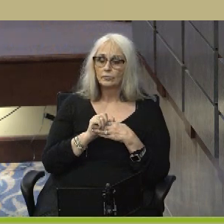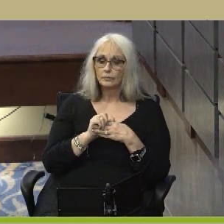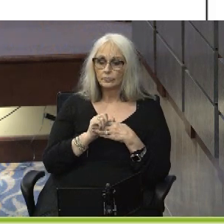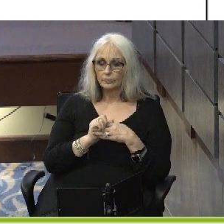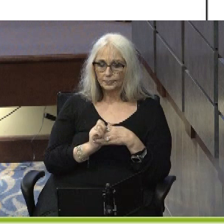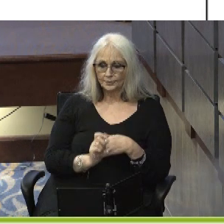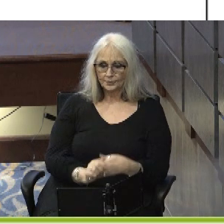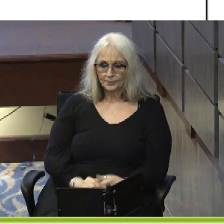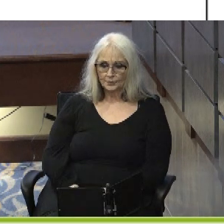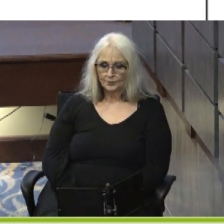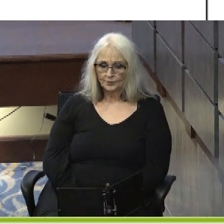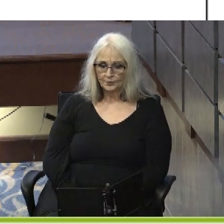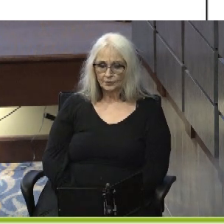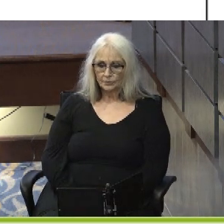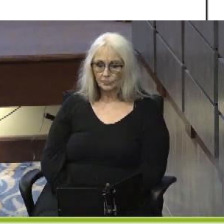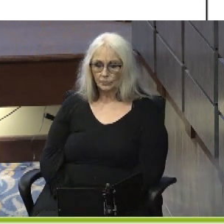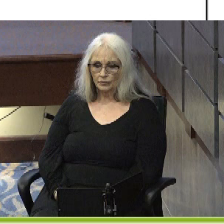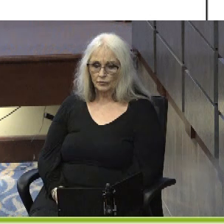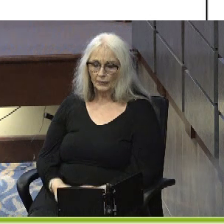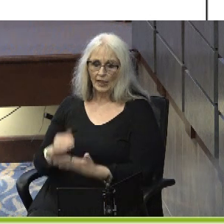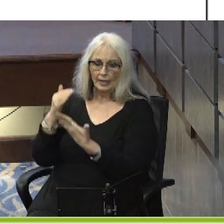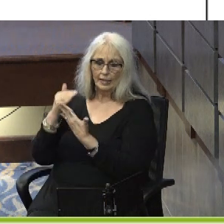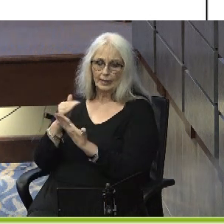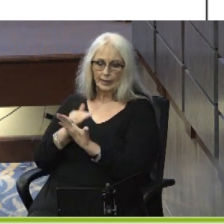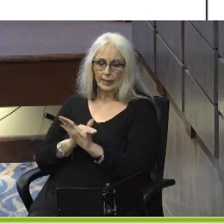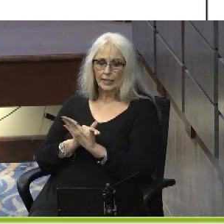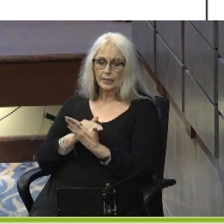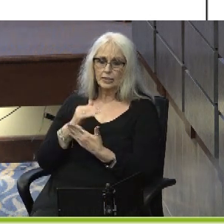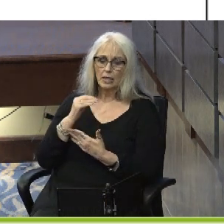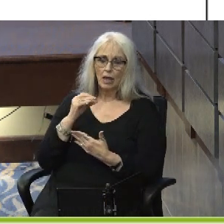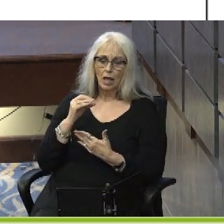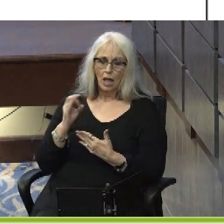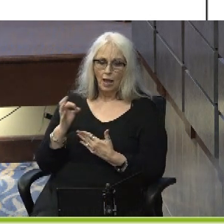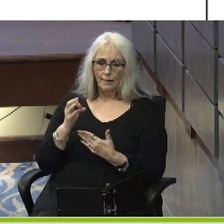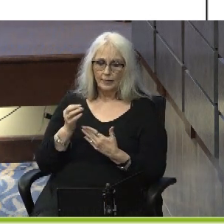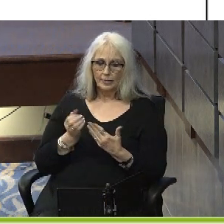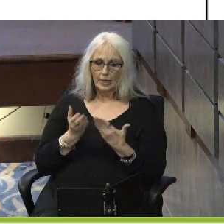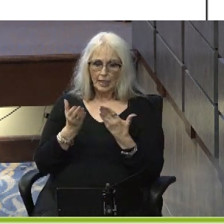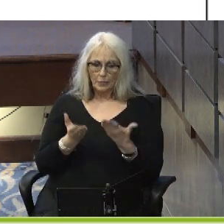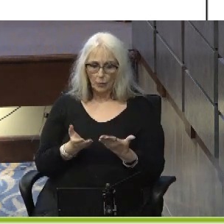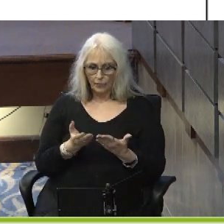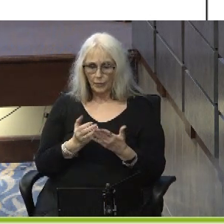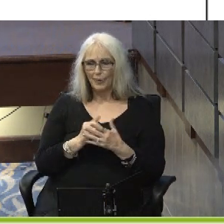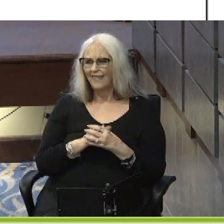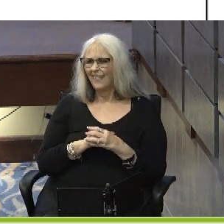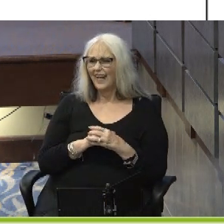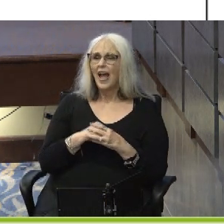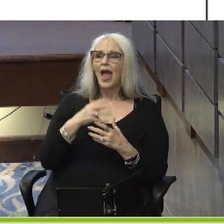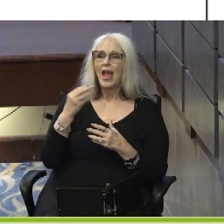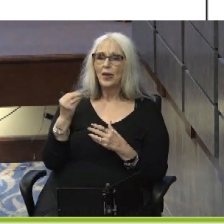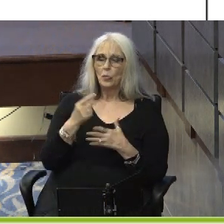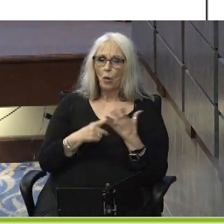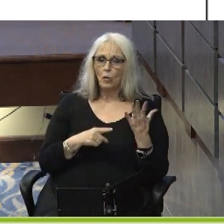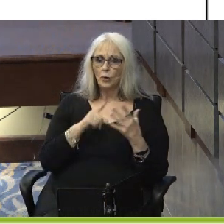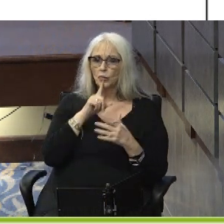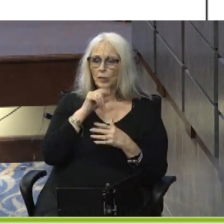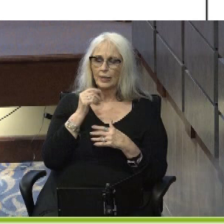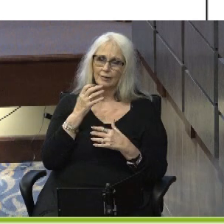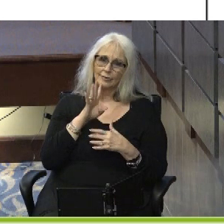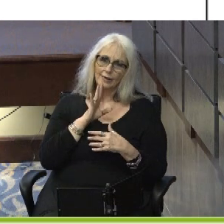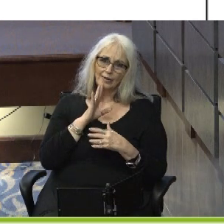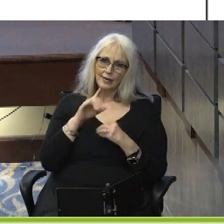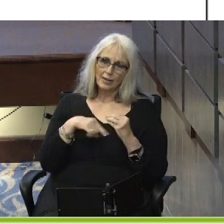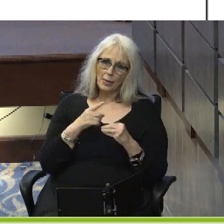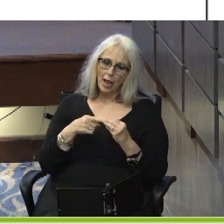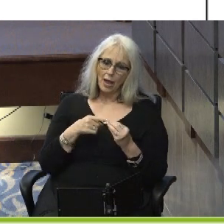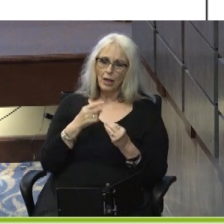And then this just is sort of a longer list of deliverables. It's really a lot to look at, but essentially what we've been talking about, listing it all out